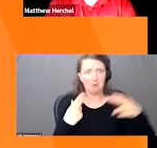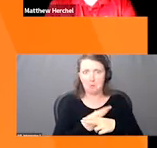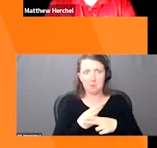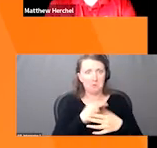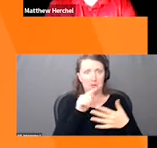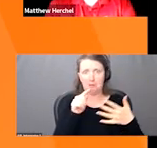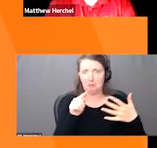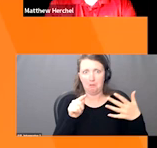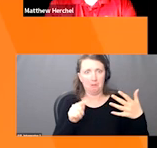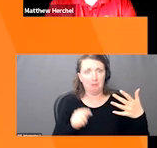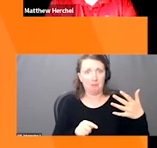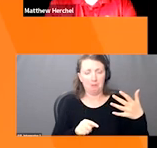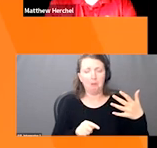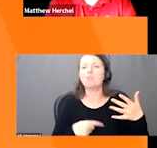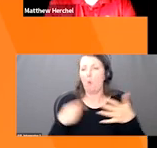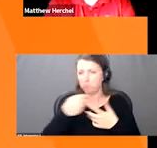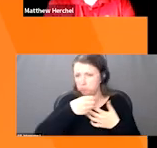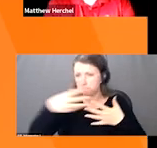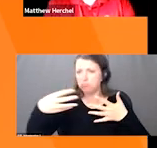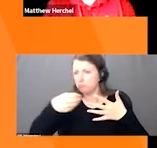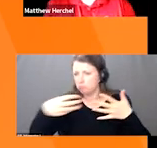hop,